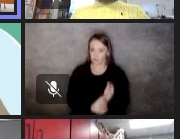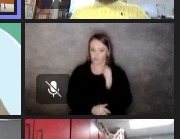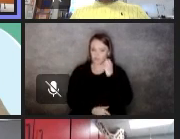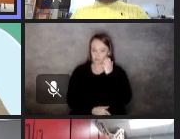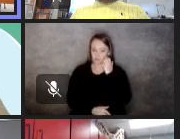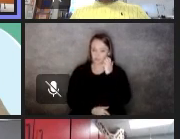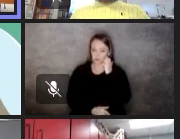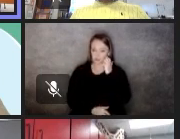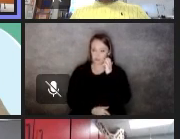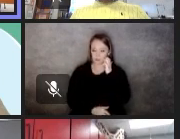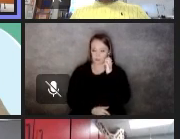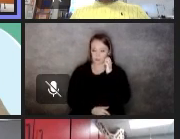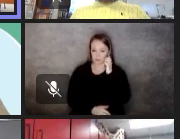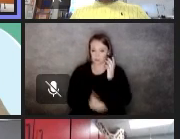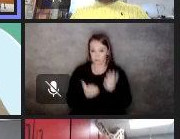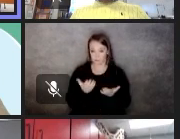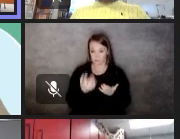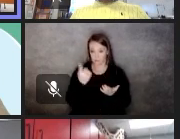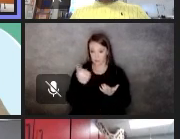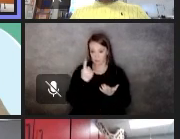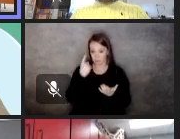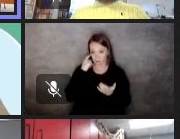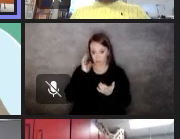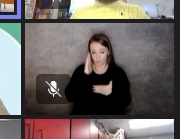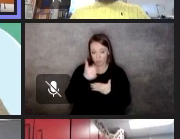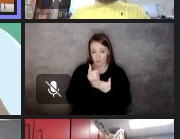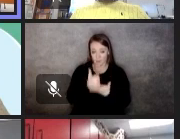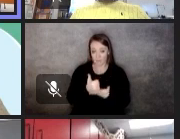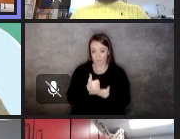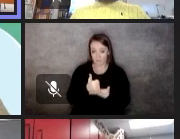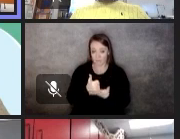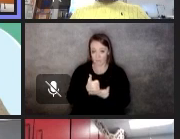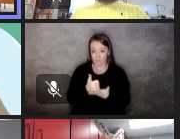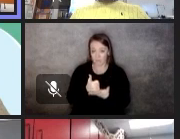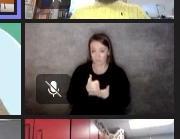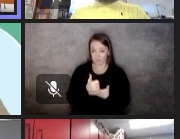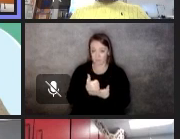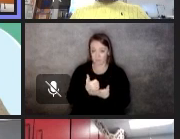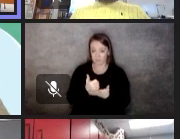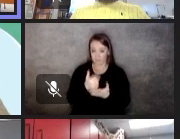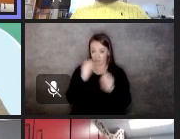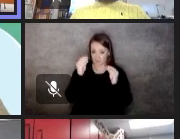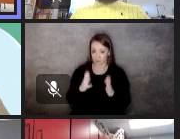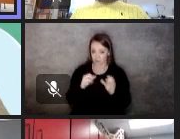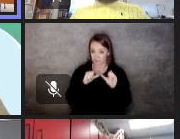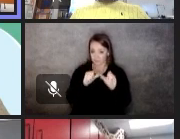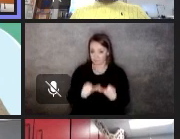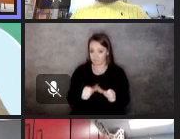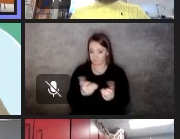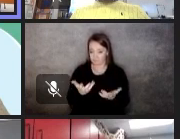that you think would help on retaining teachers, that would be great.